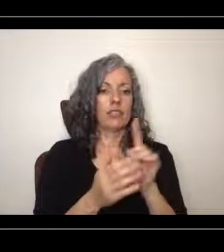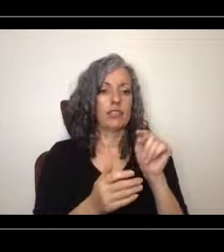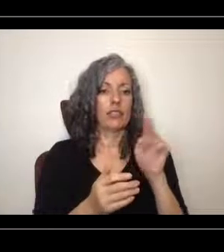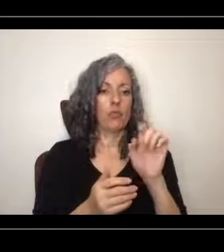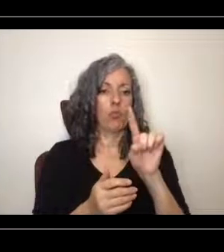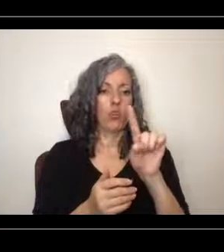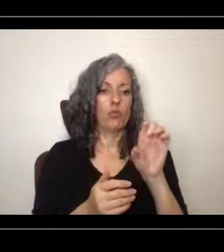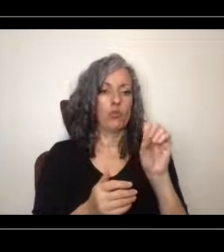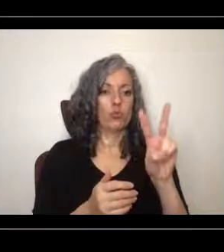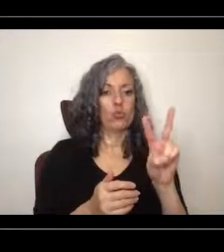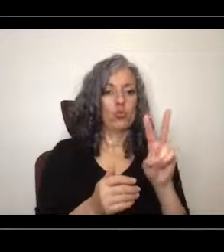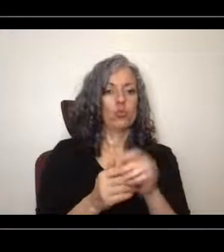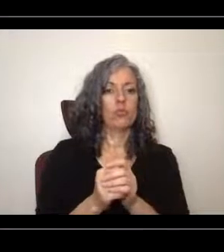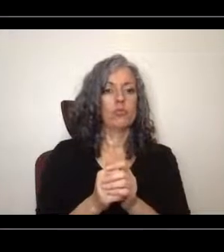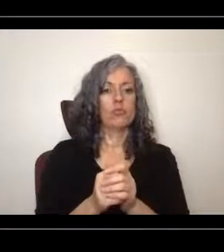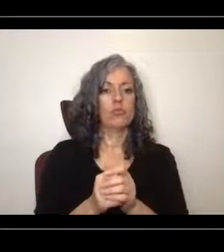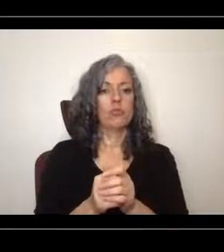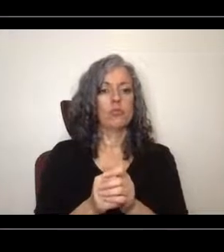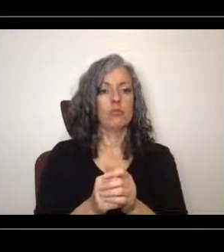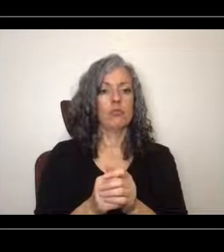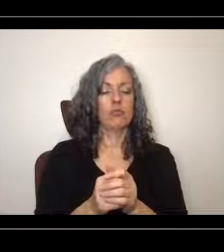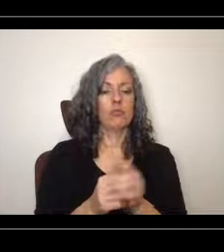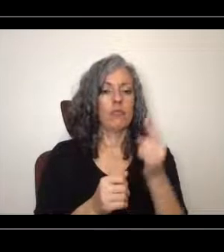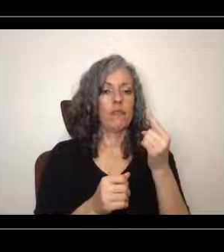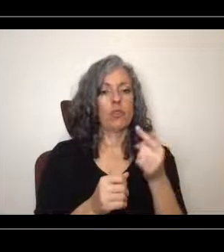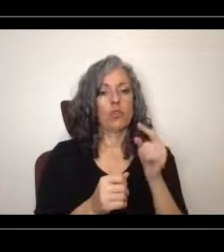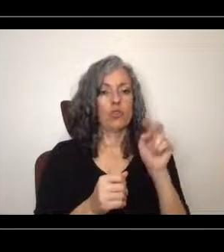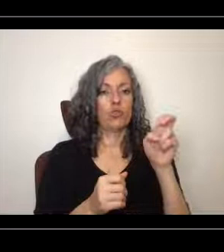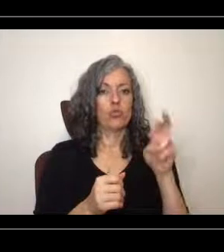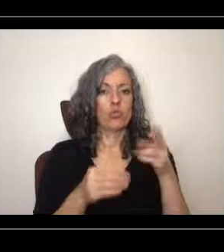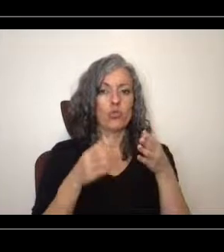allocation amendment request for the Turner Road